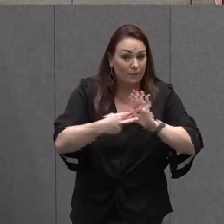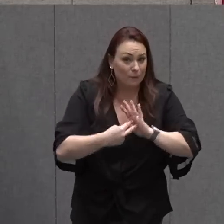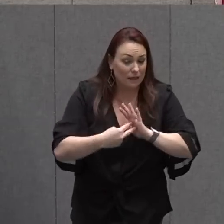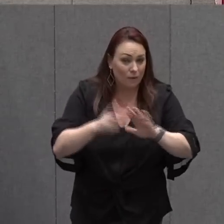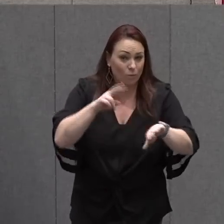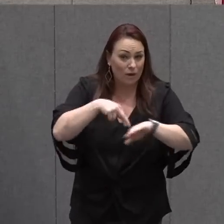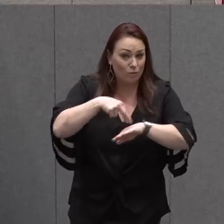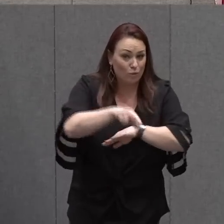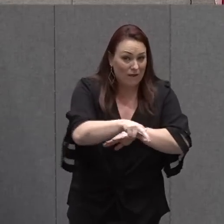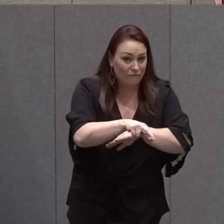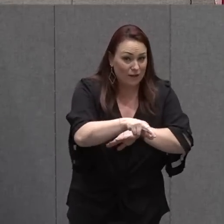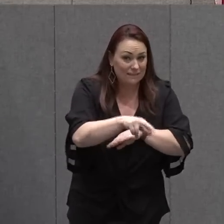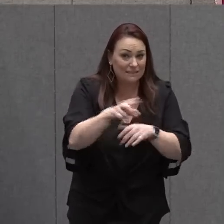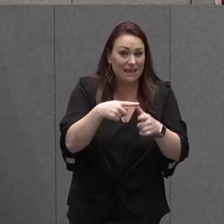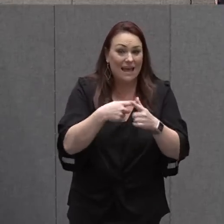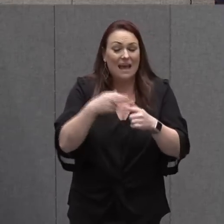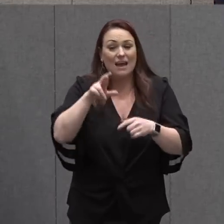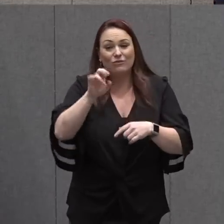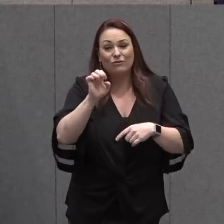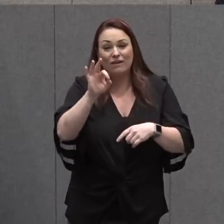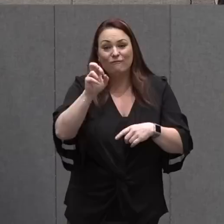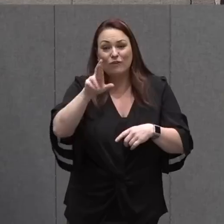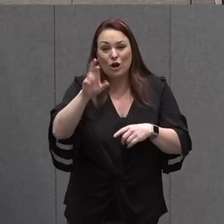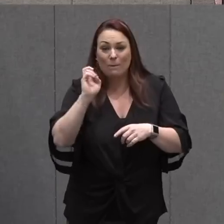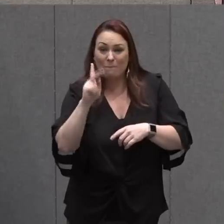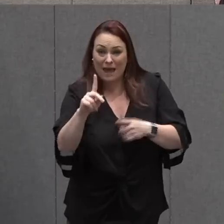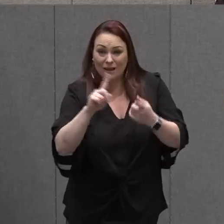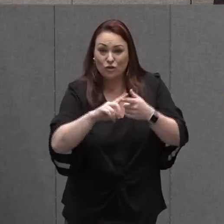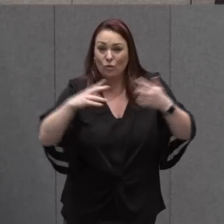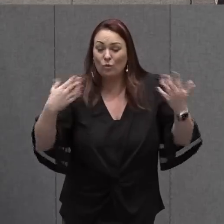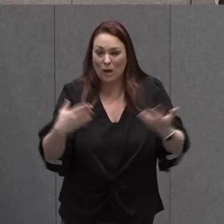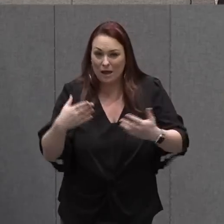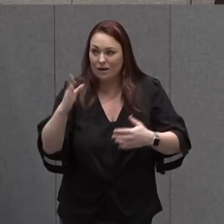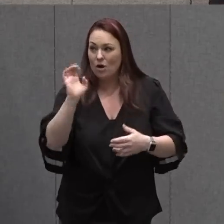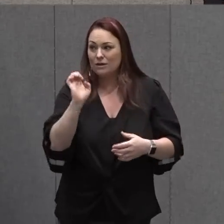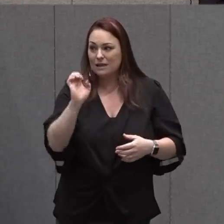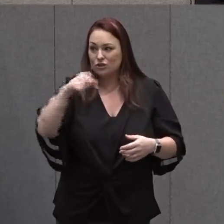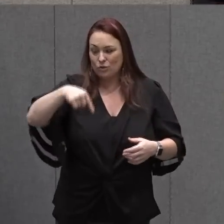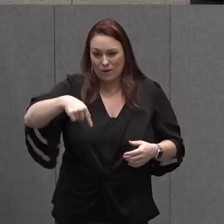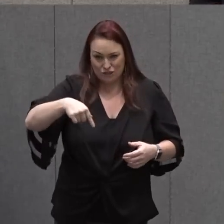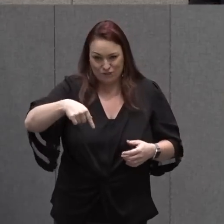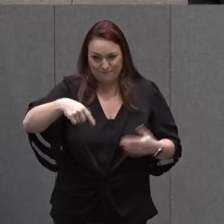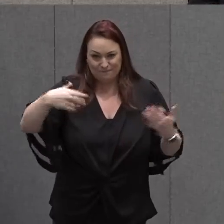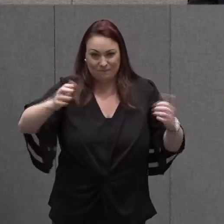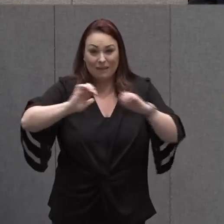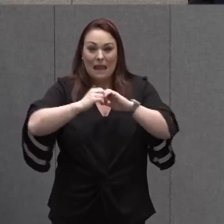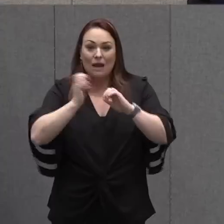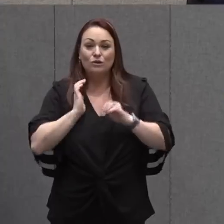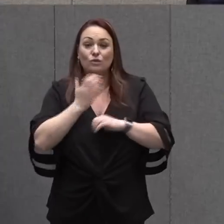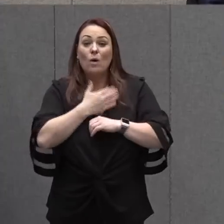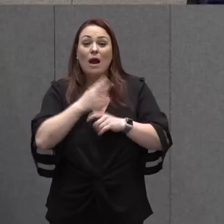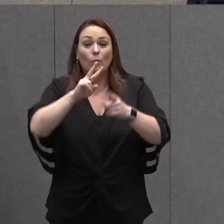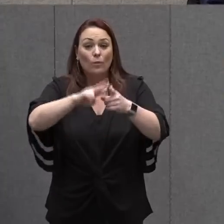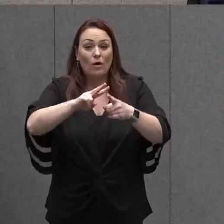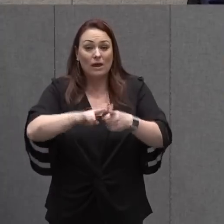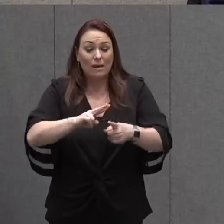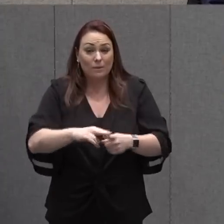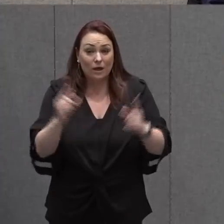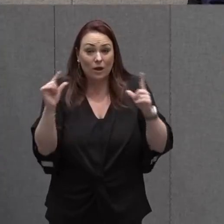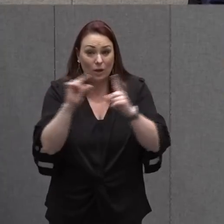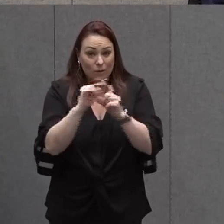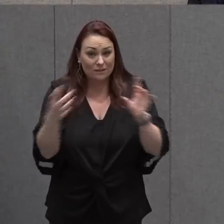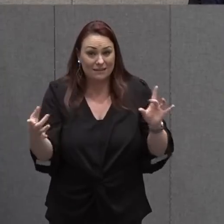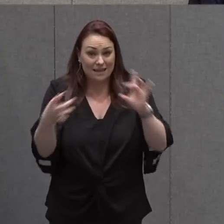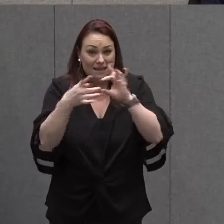to our essential question. Yes. So how do our vocabulary words connect to